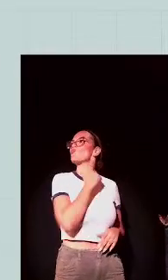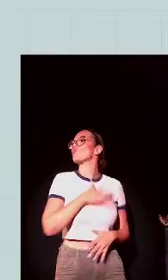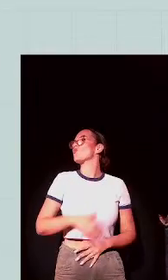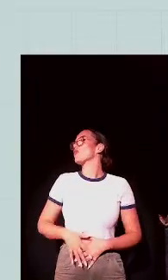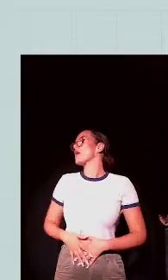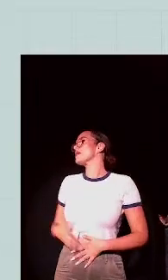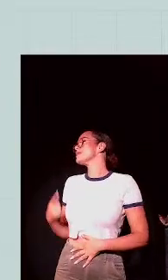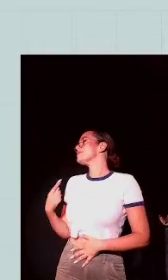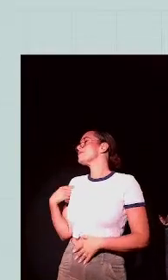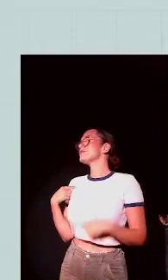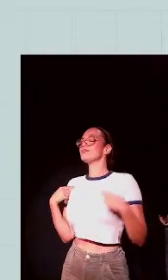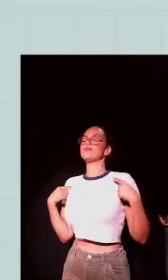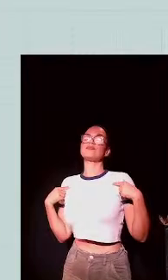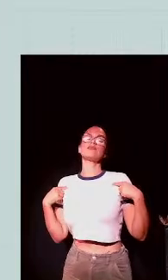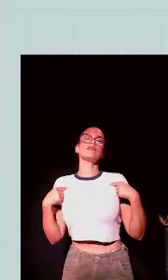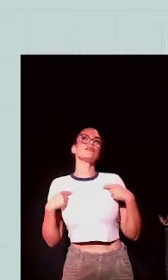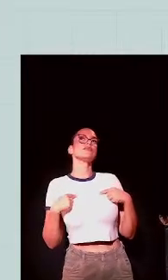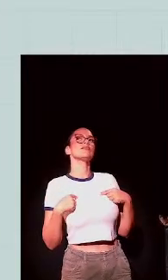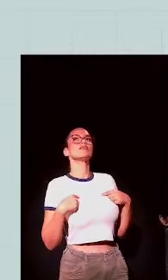I